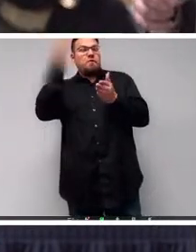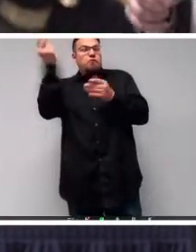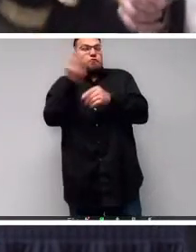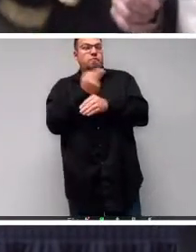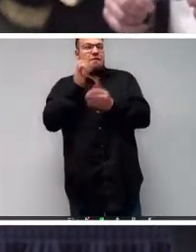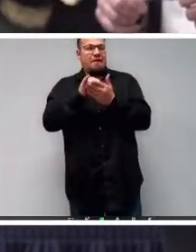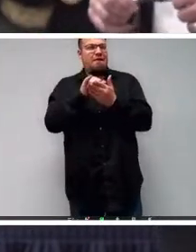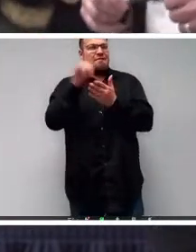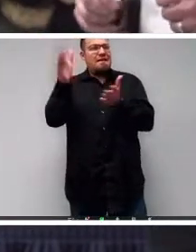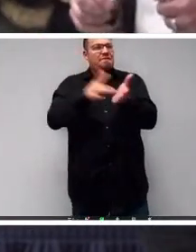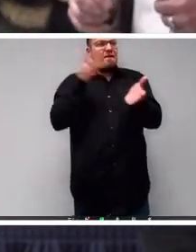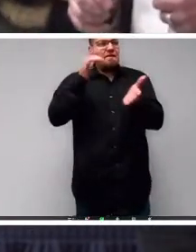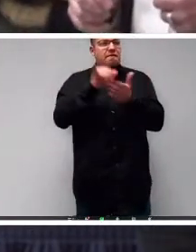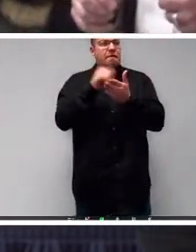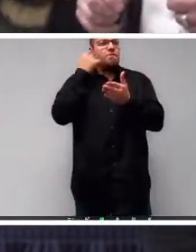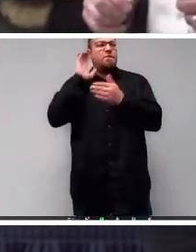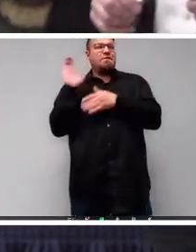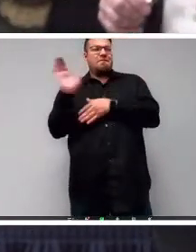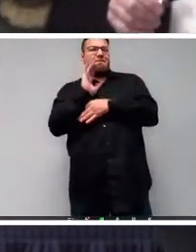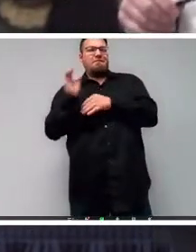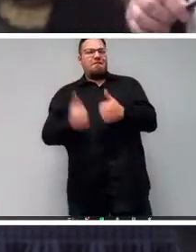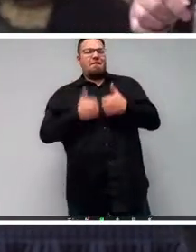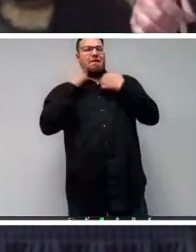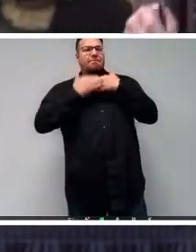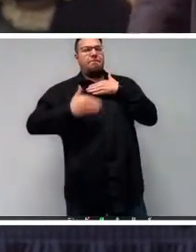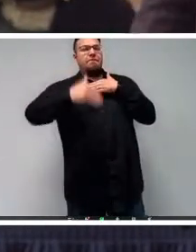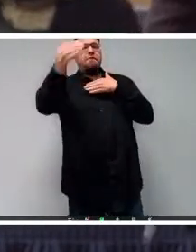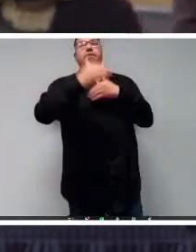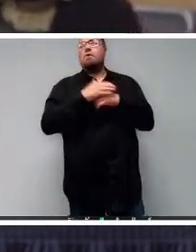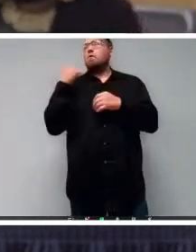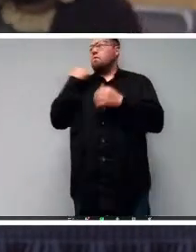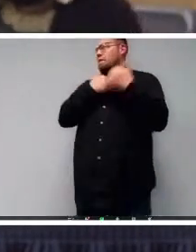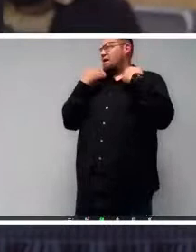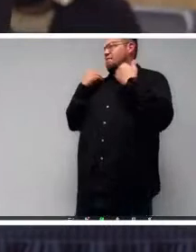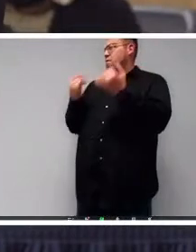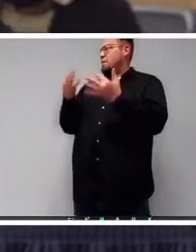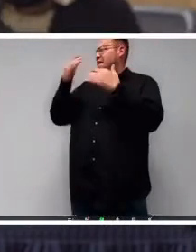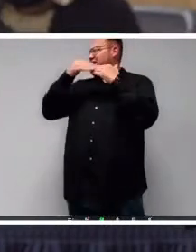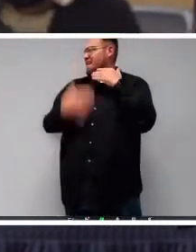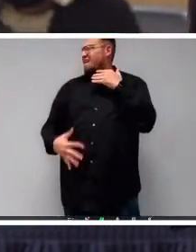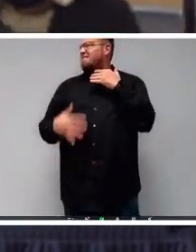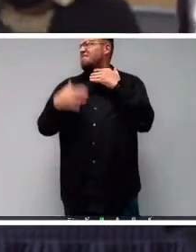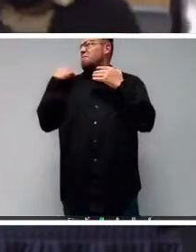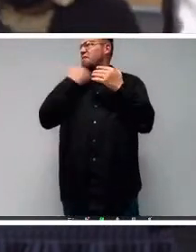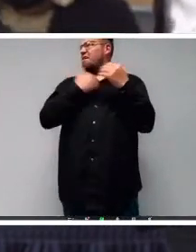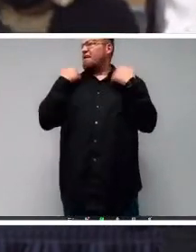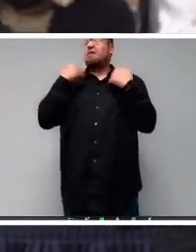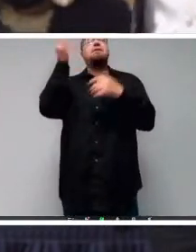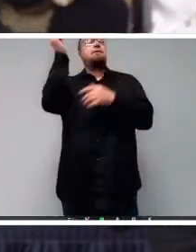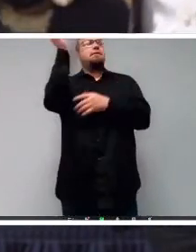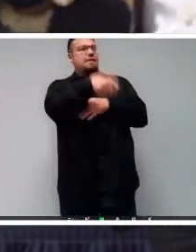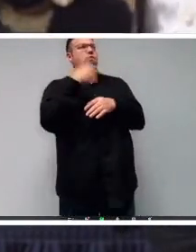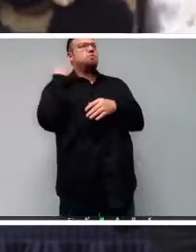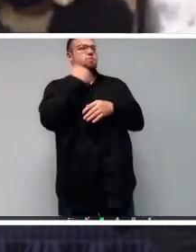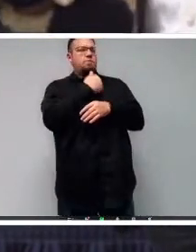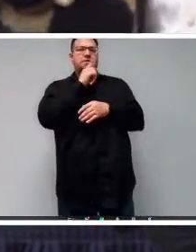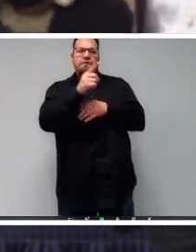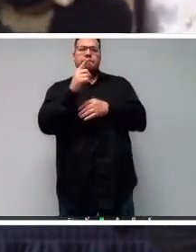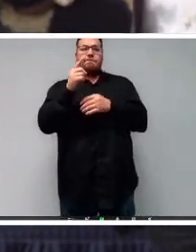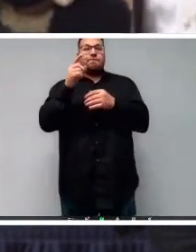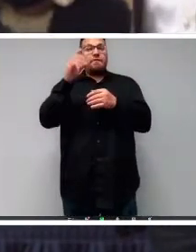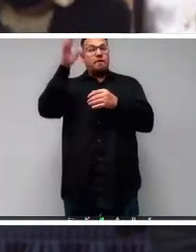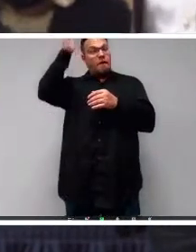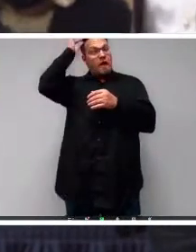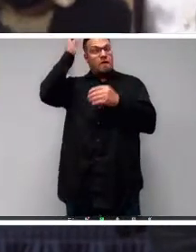to build their lives. And so do we have waiting lists then? We do. Cosmetology has a waiting